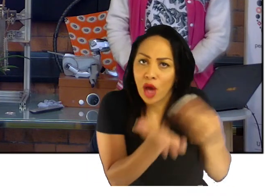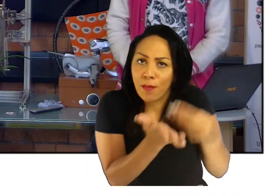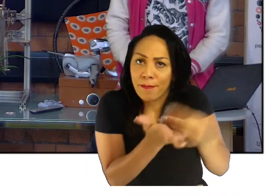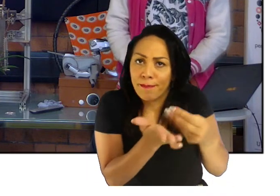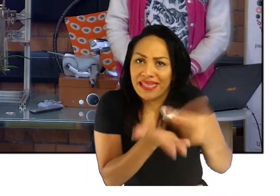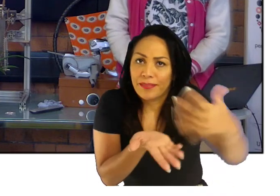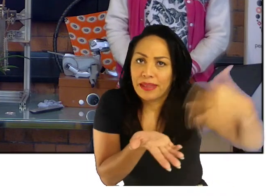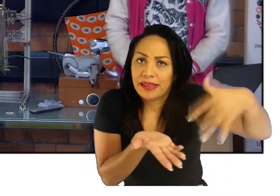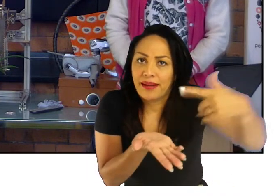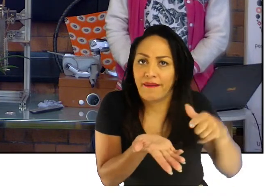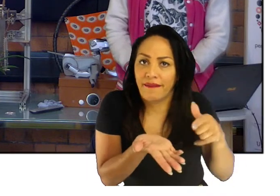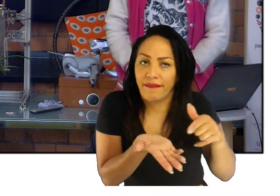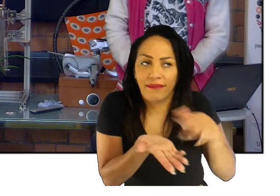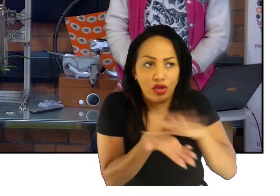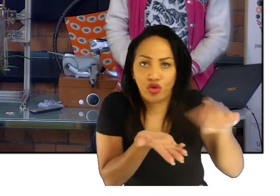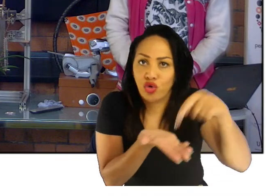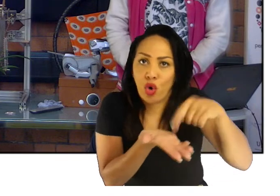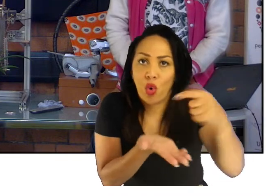option.